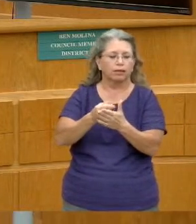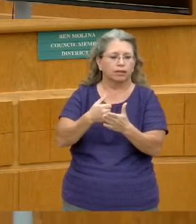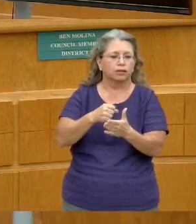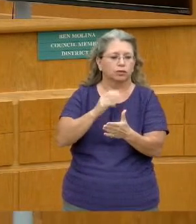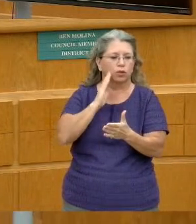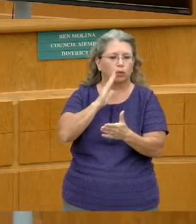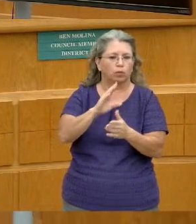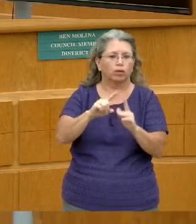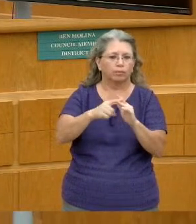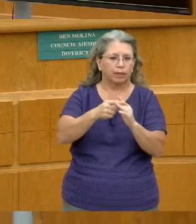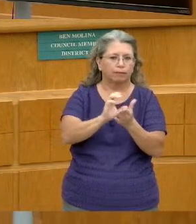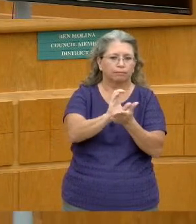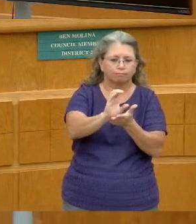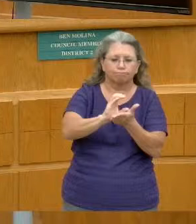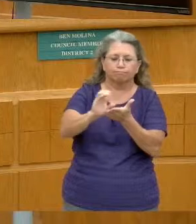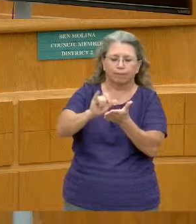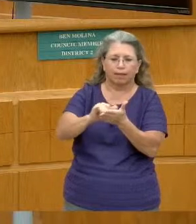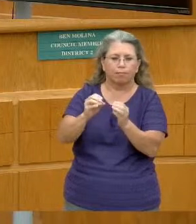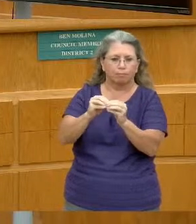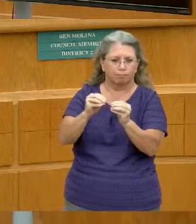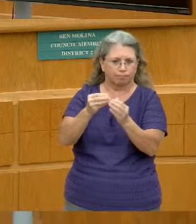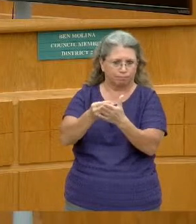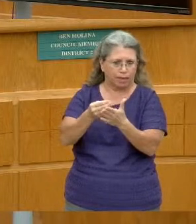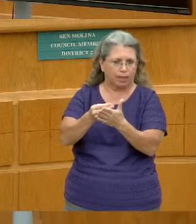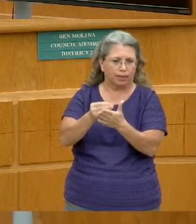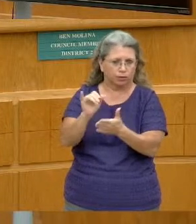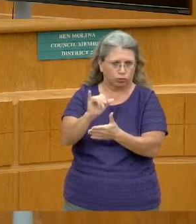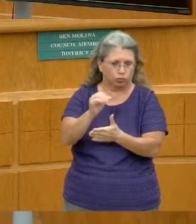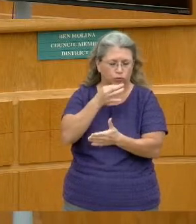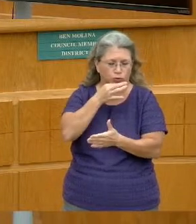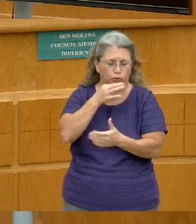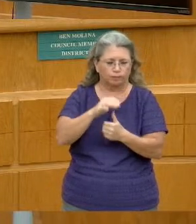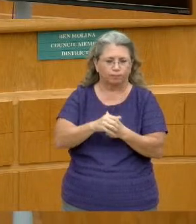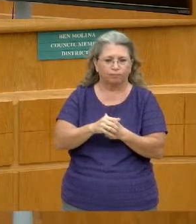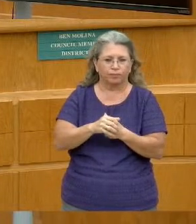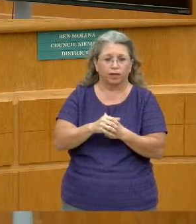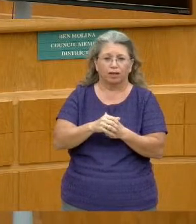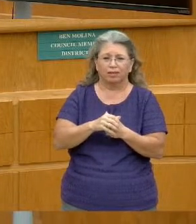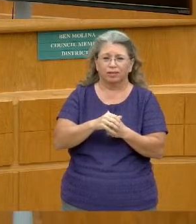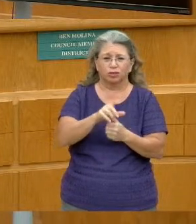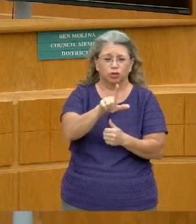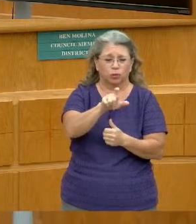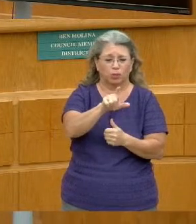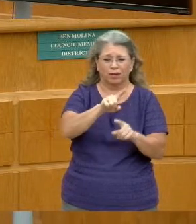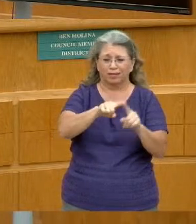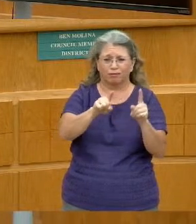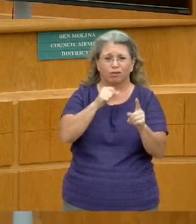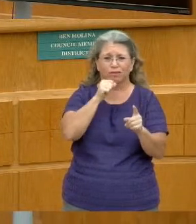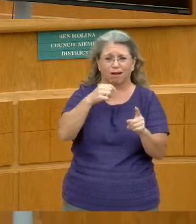days once those funds come in. And those have gone out to 21 different nonprofits throughout the